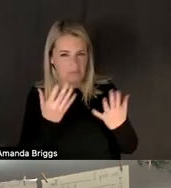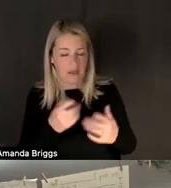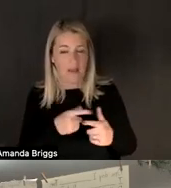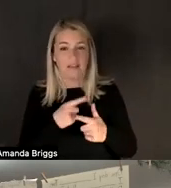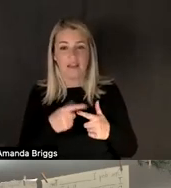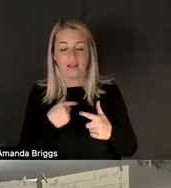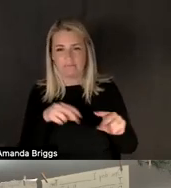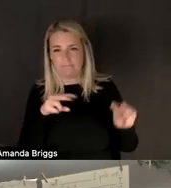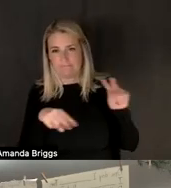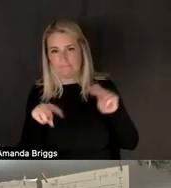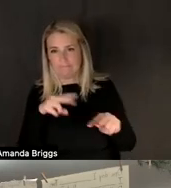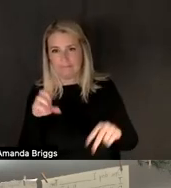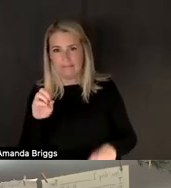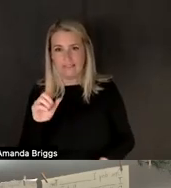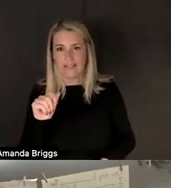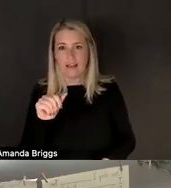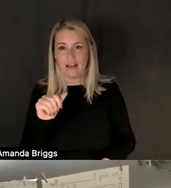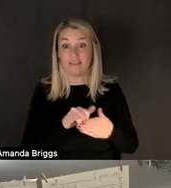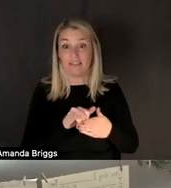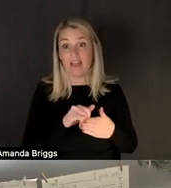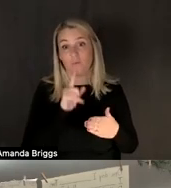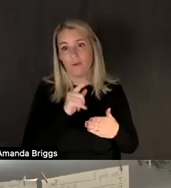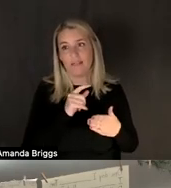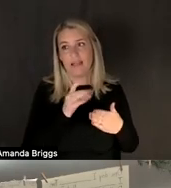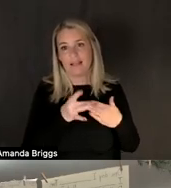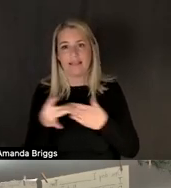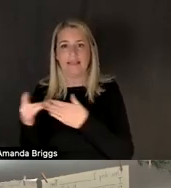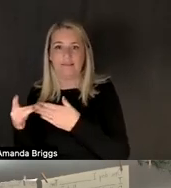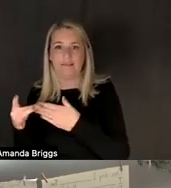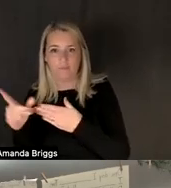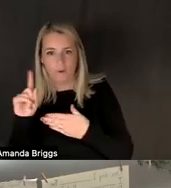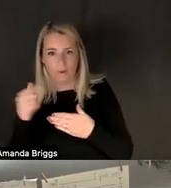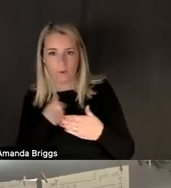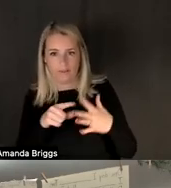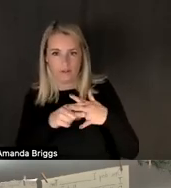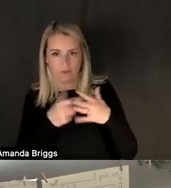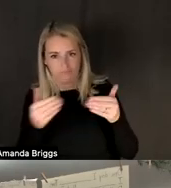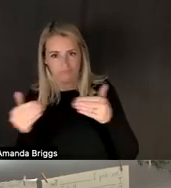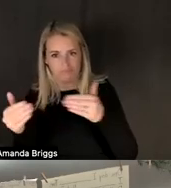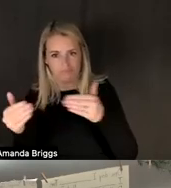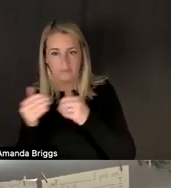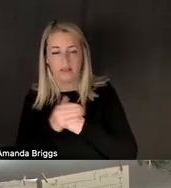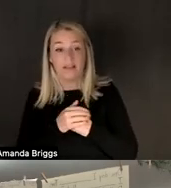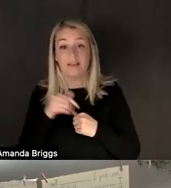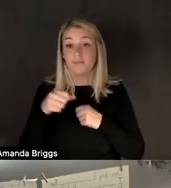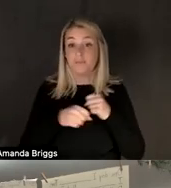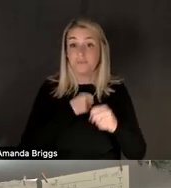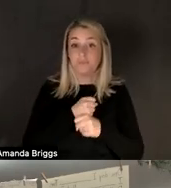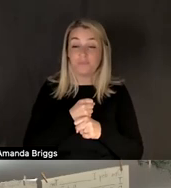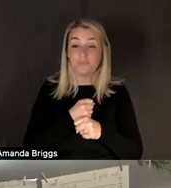kind of drives where we start. And so this year, with your